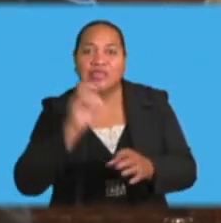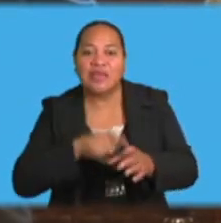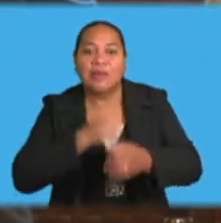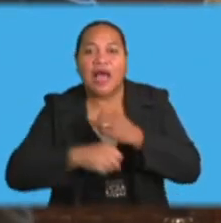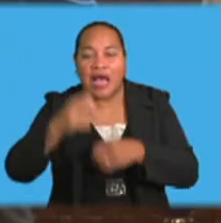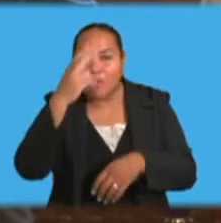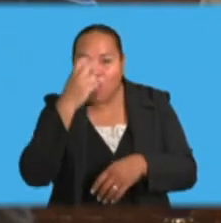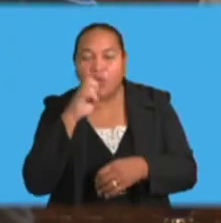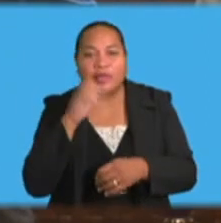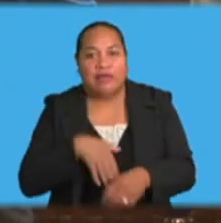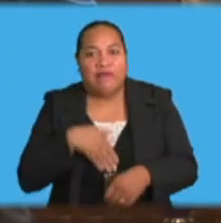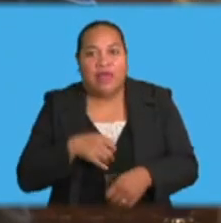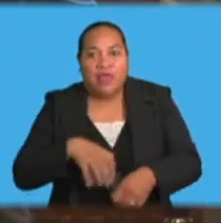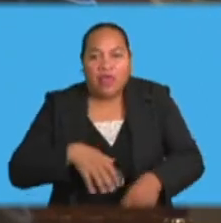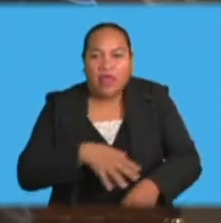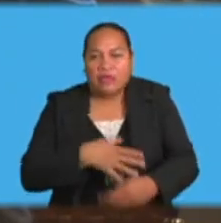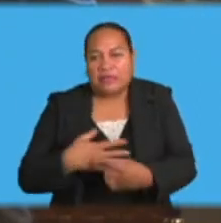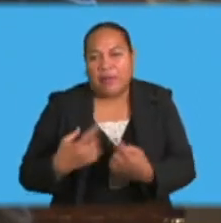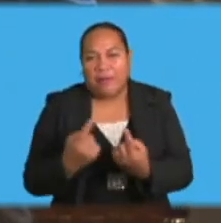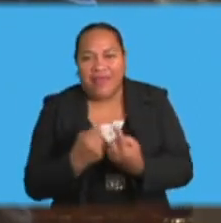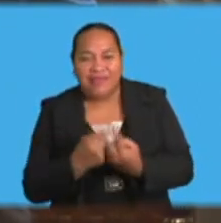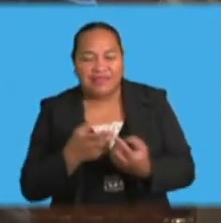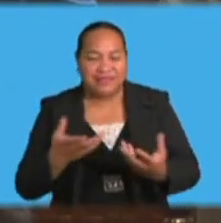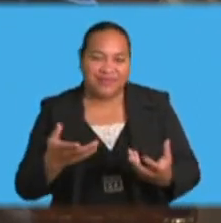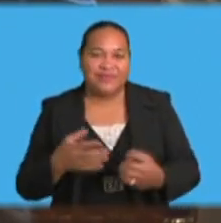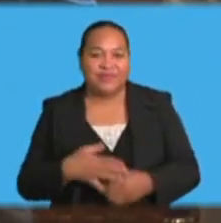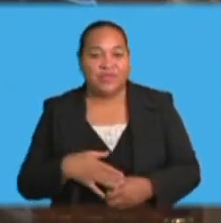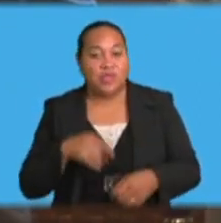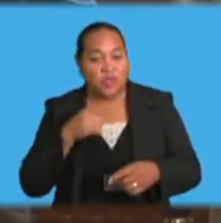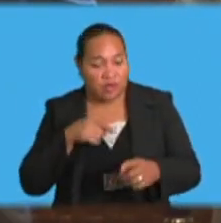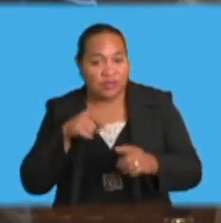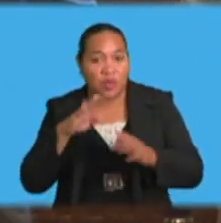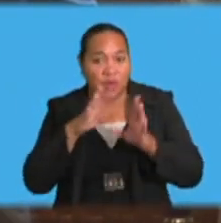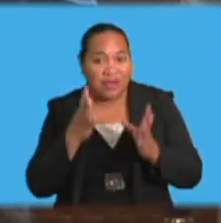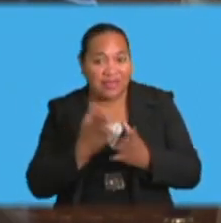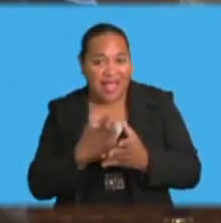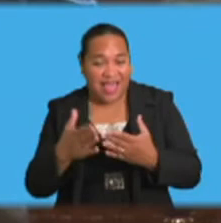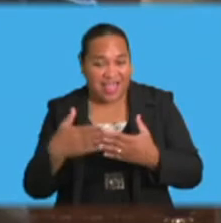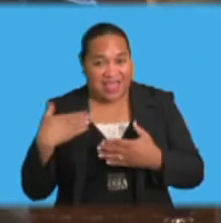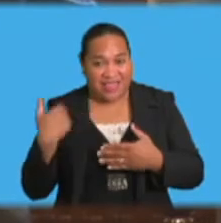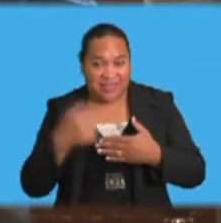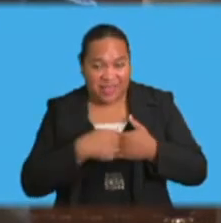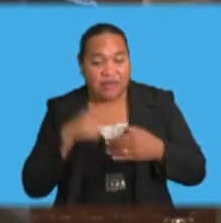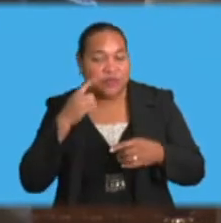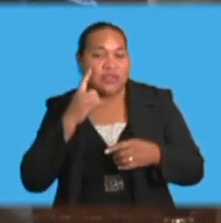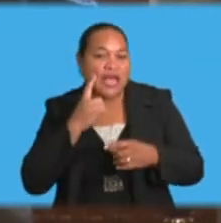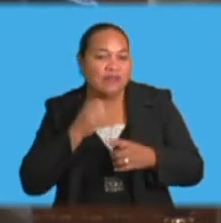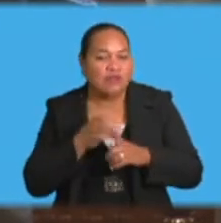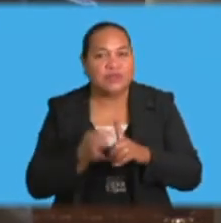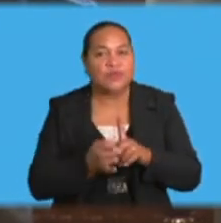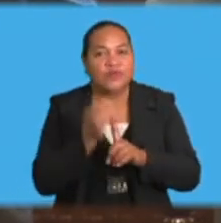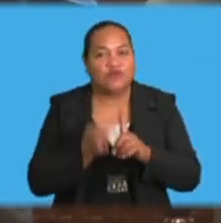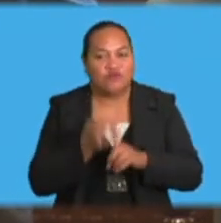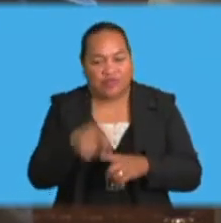older. The World Day for Safety and Health at Work highlighted the importance of addressing these challenges and improving safety and health for young